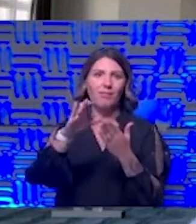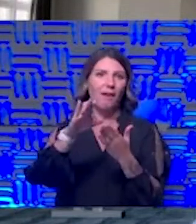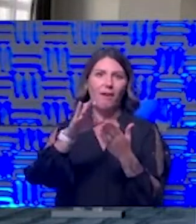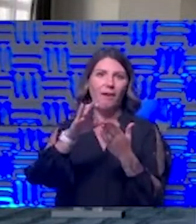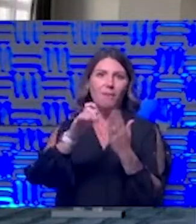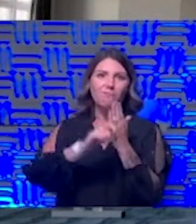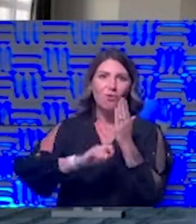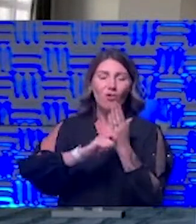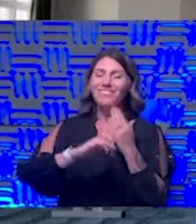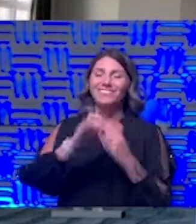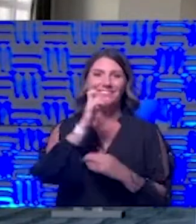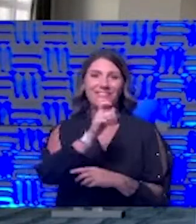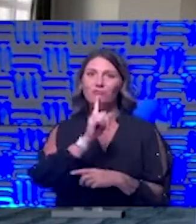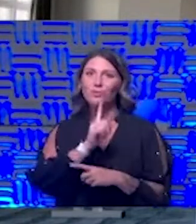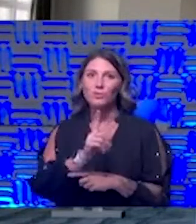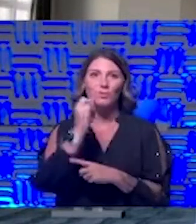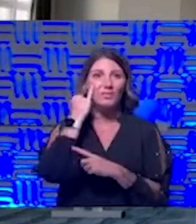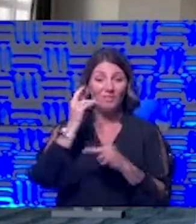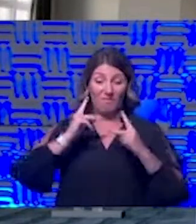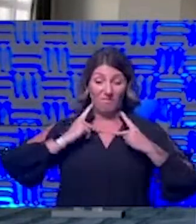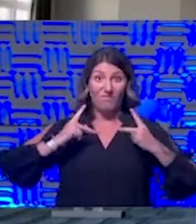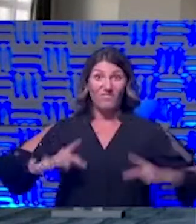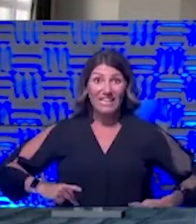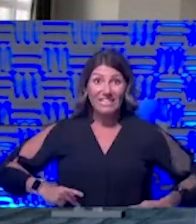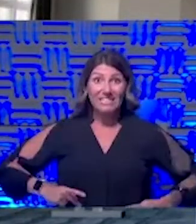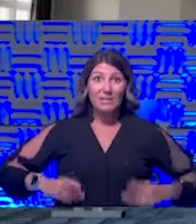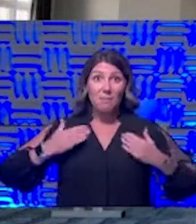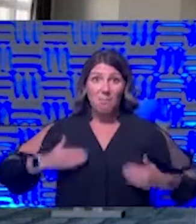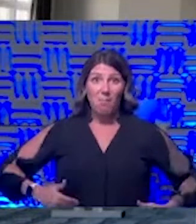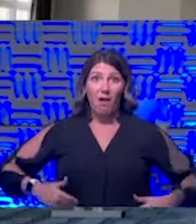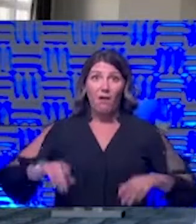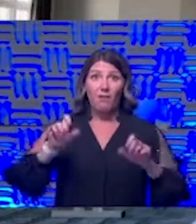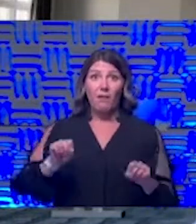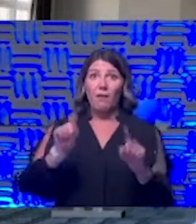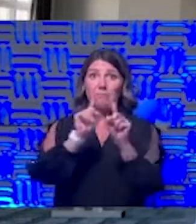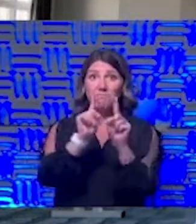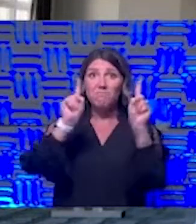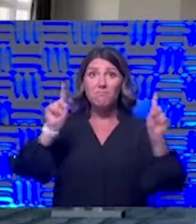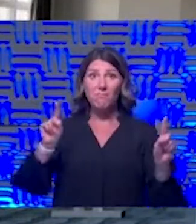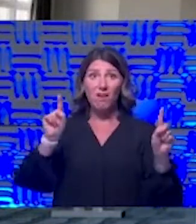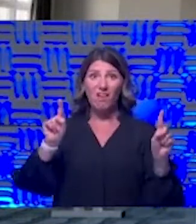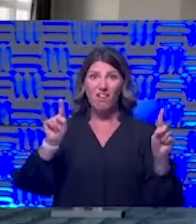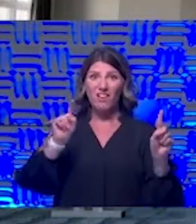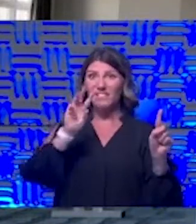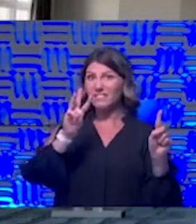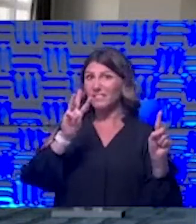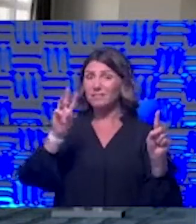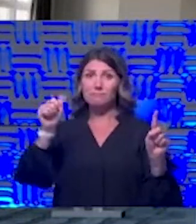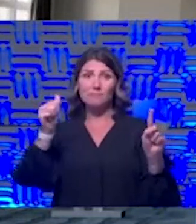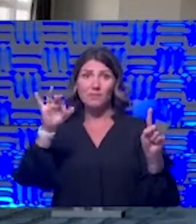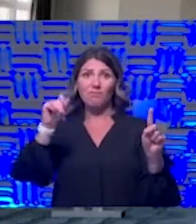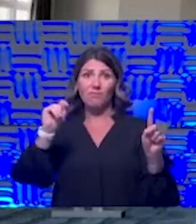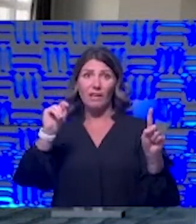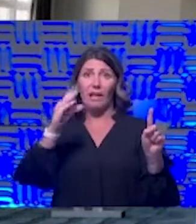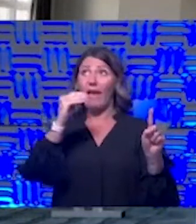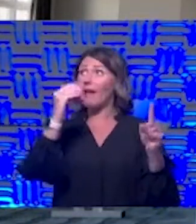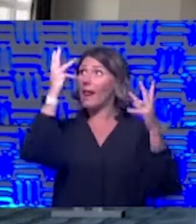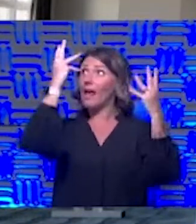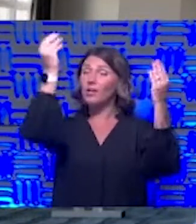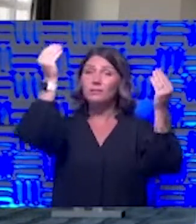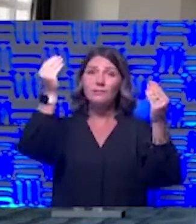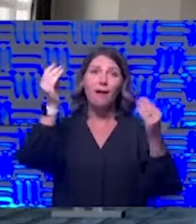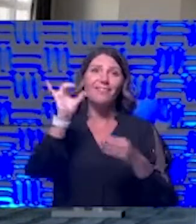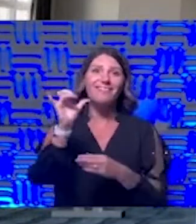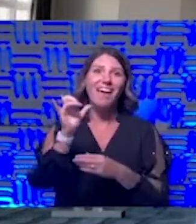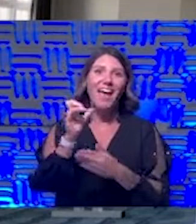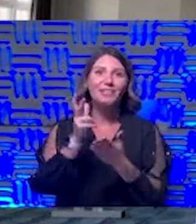can socially distance, physically distance, if you can be 6, 8, 10 feet away, especially outdoors, say on a driveway or something like that,